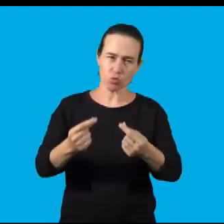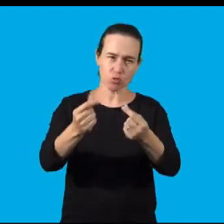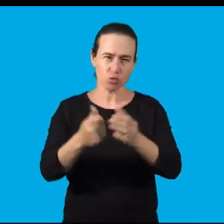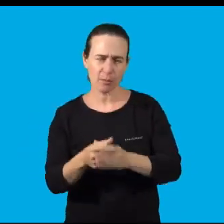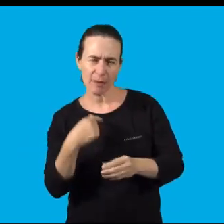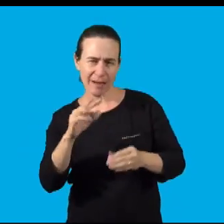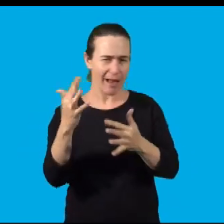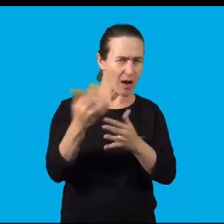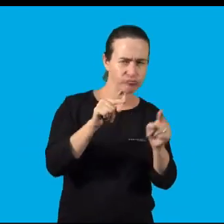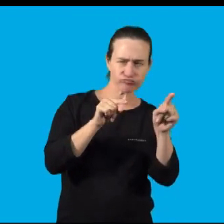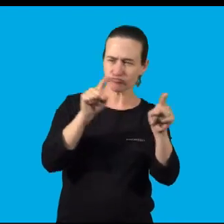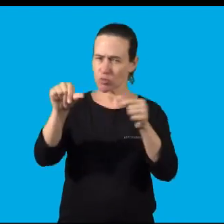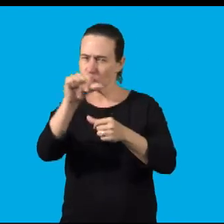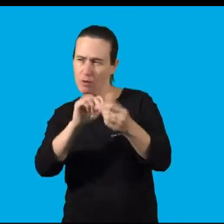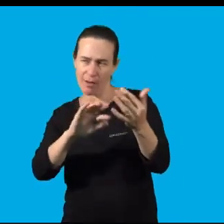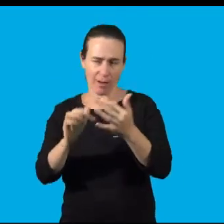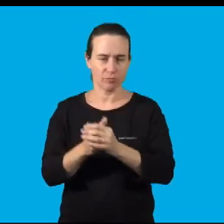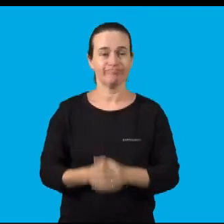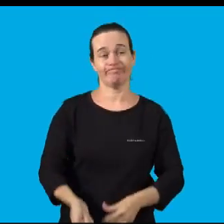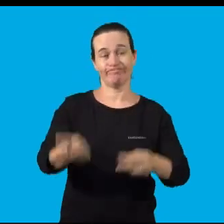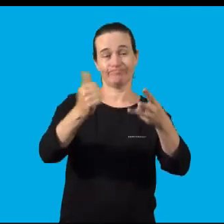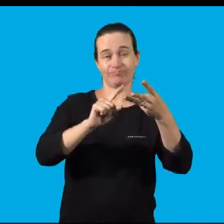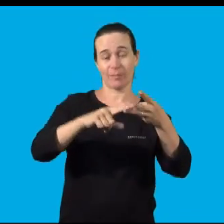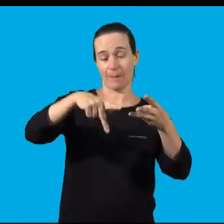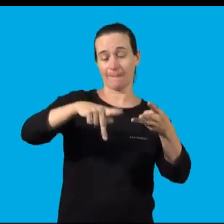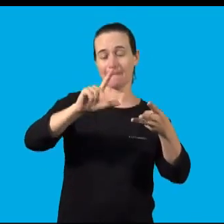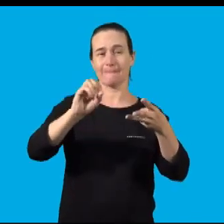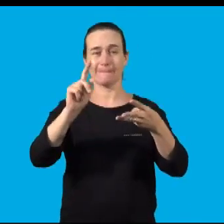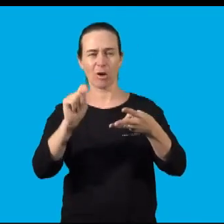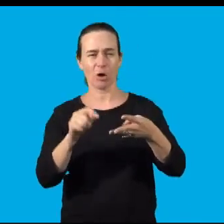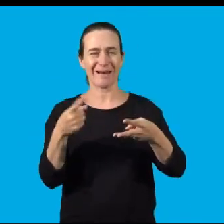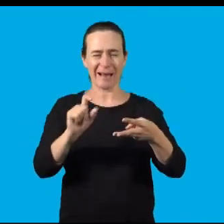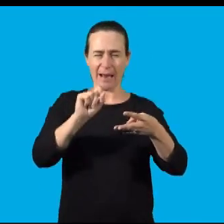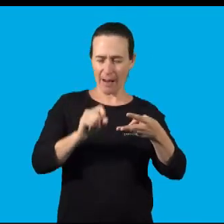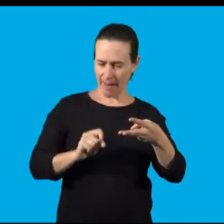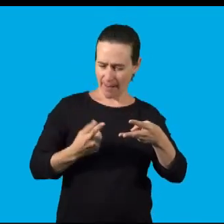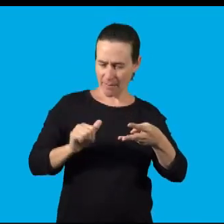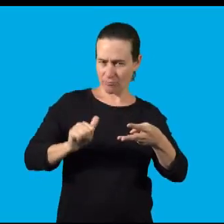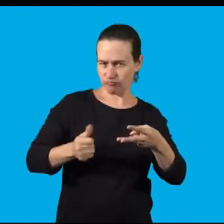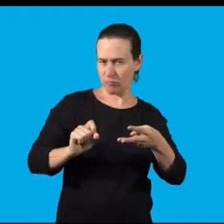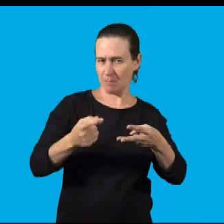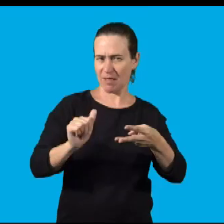Look closely at their interaction with each other. Plot, the sequence of events that make up